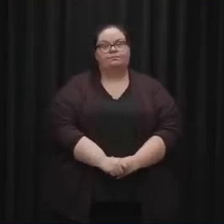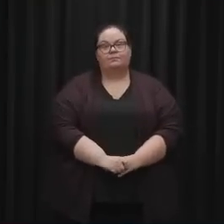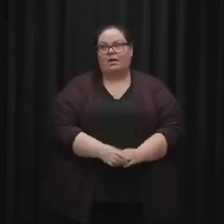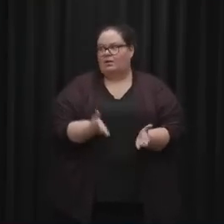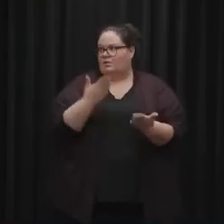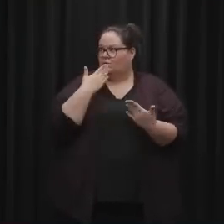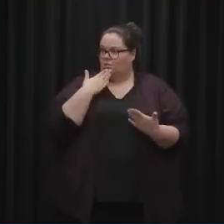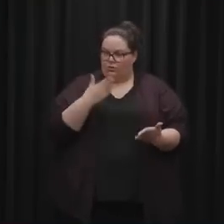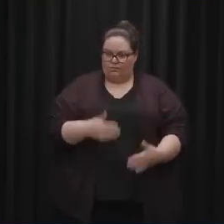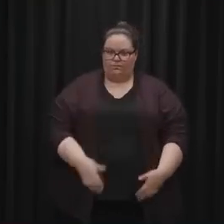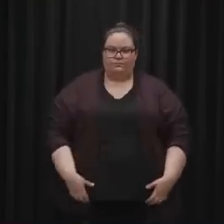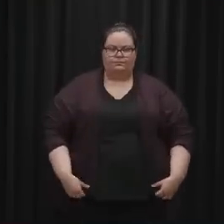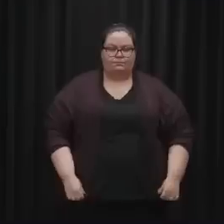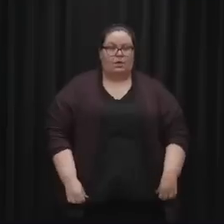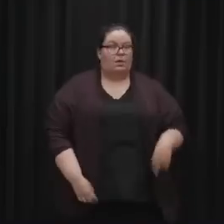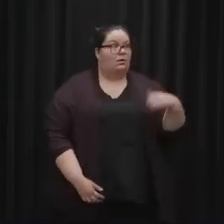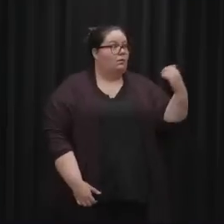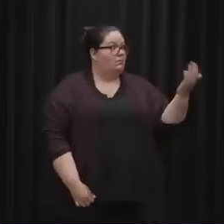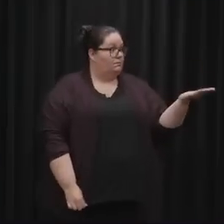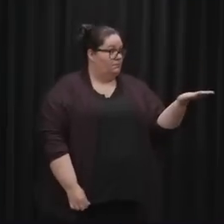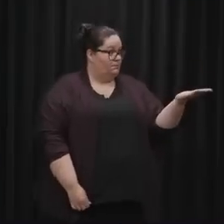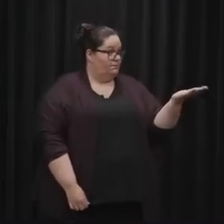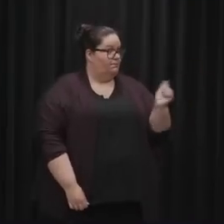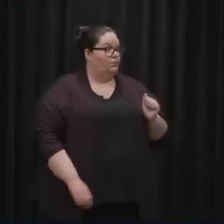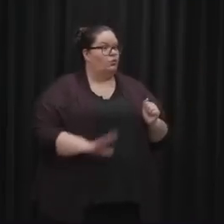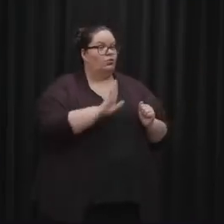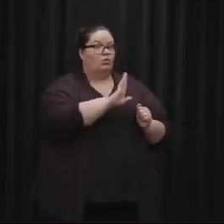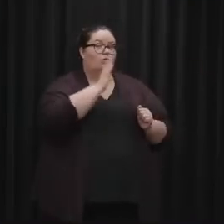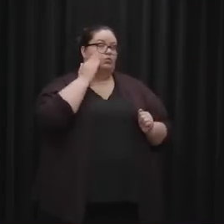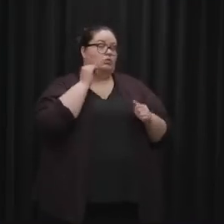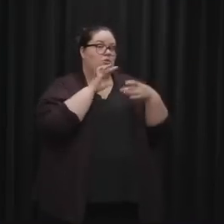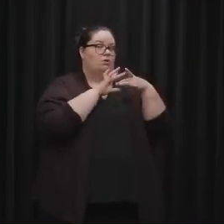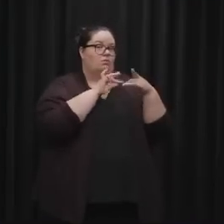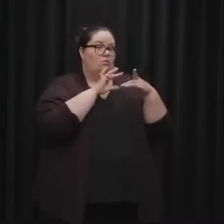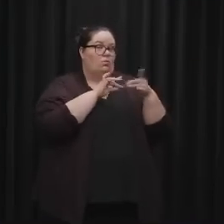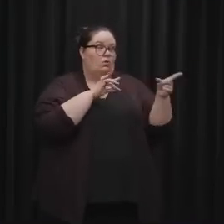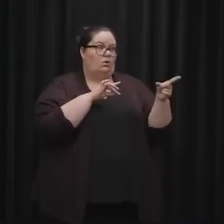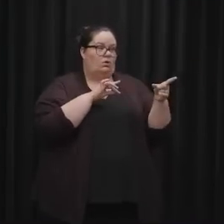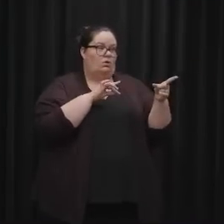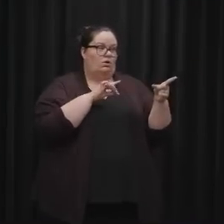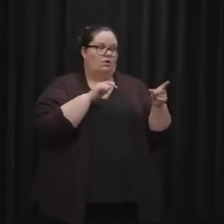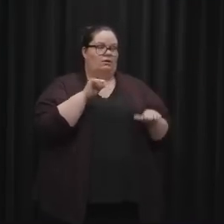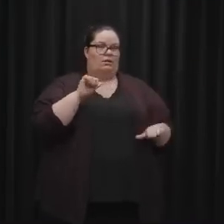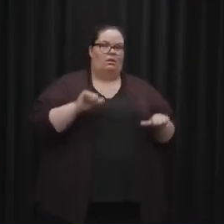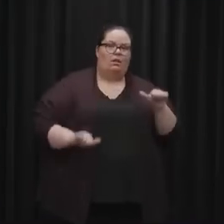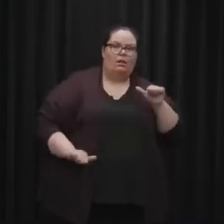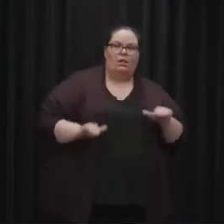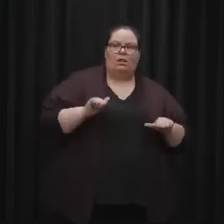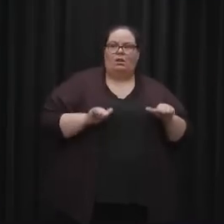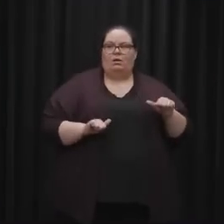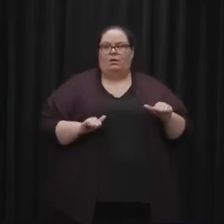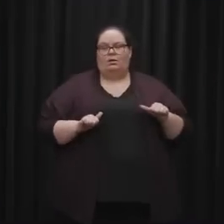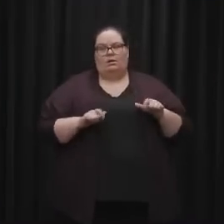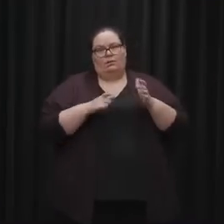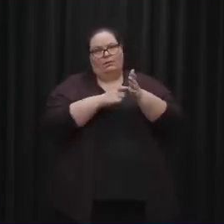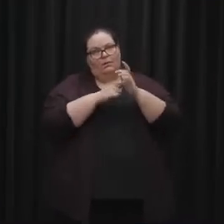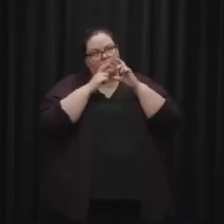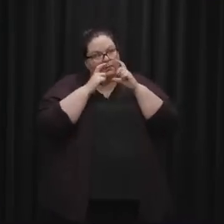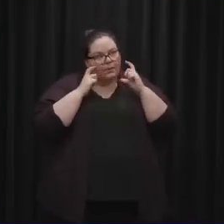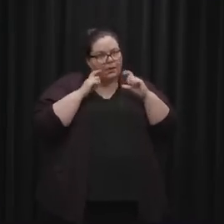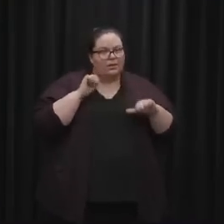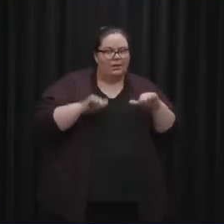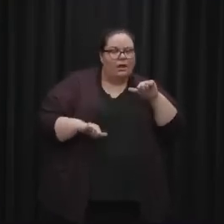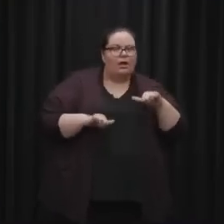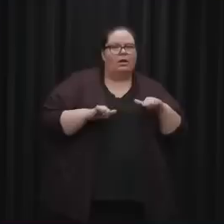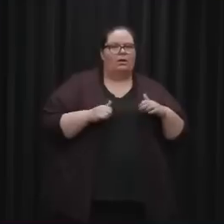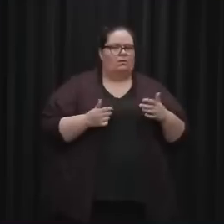Thank you, Bruce. Premier Higgs, just on the point, you've expressed your reluctance to go in today with mandatory